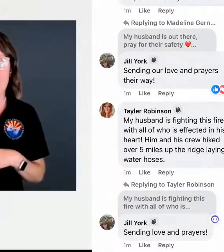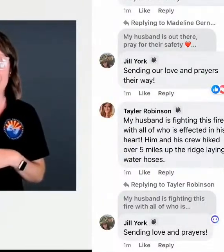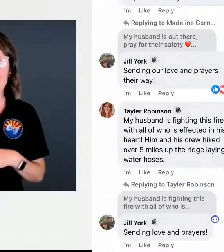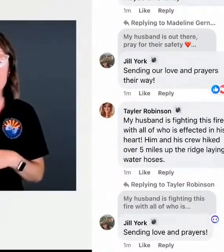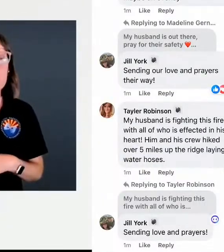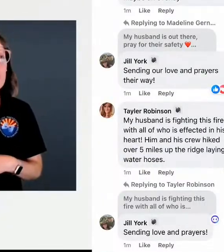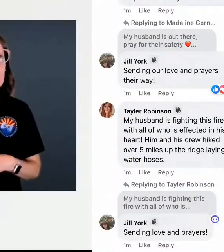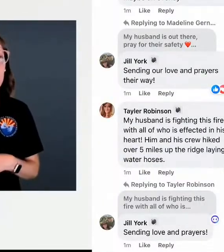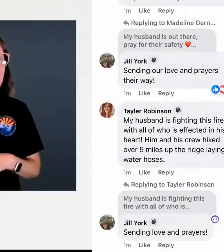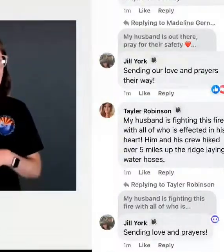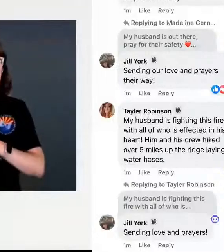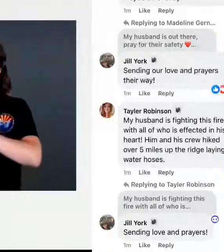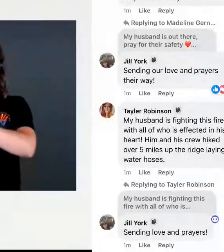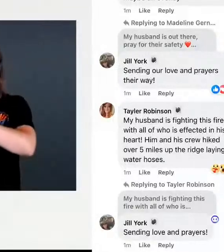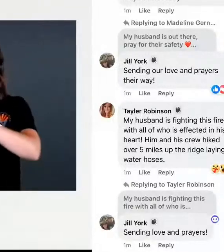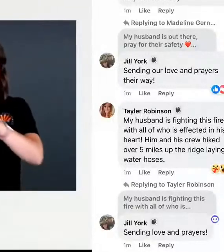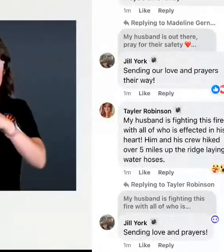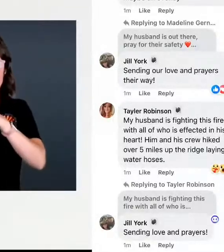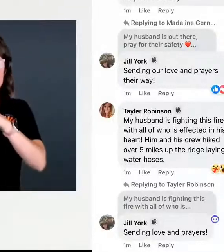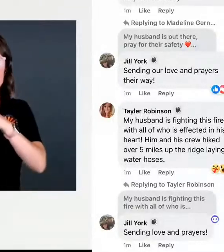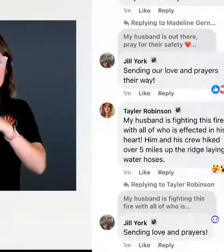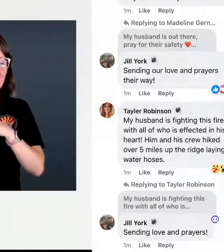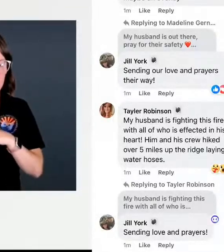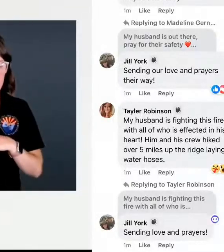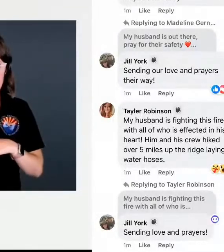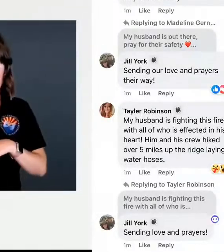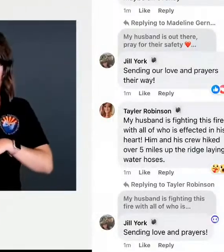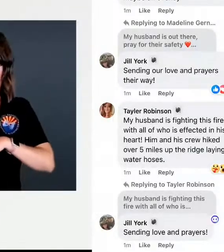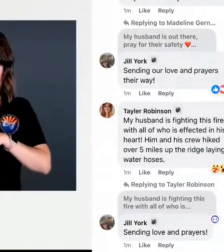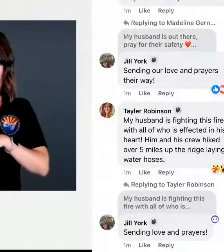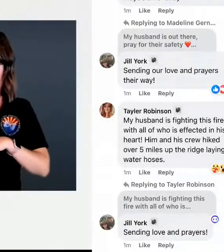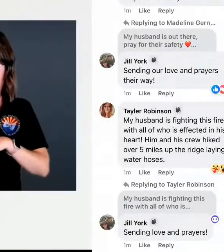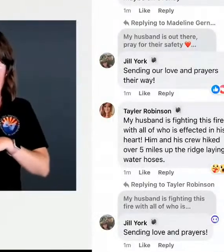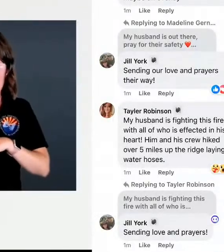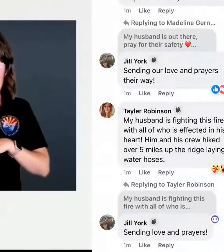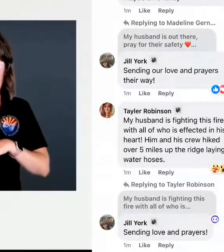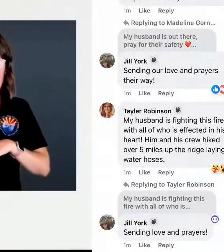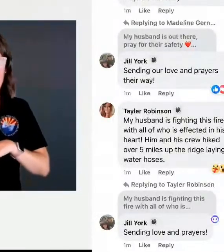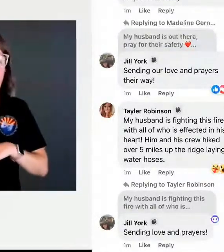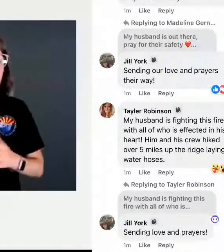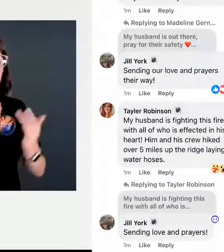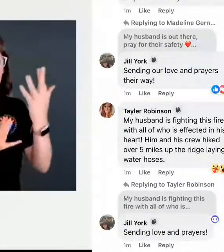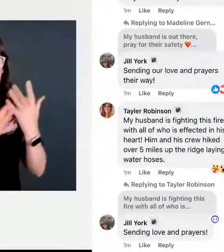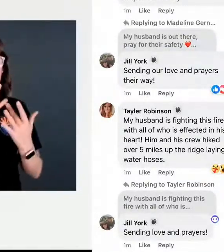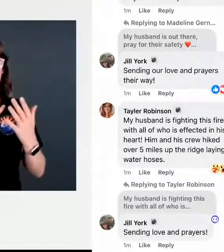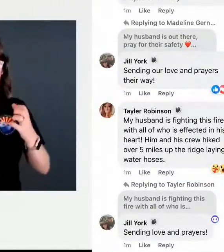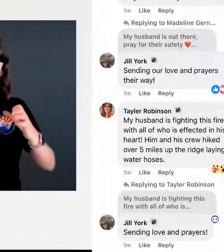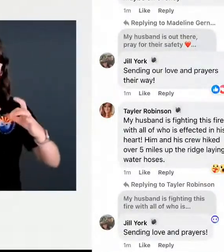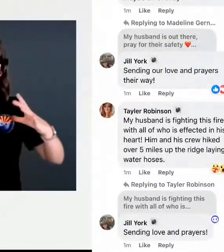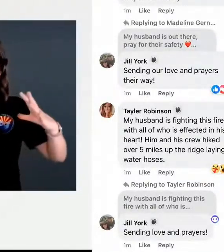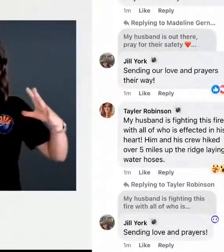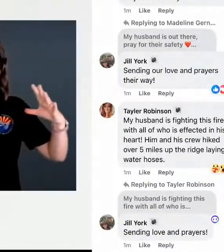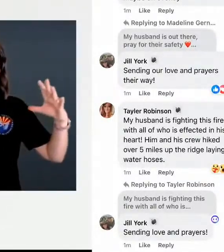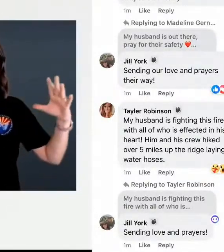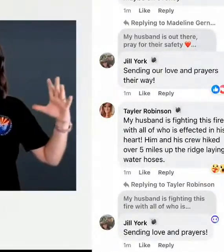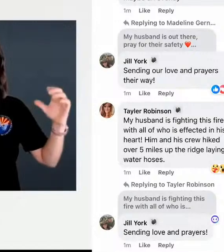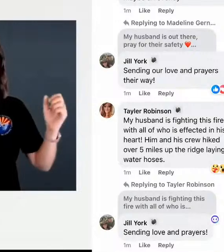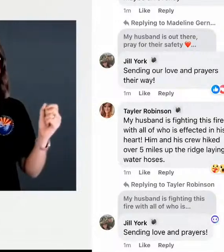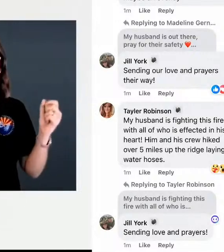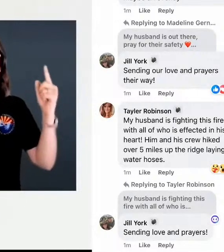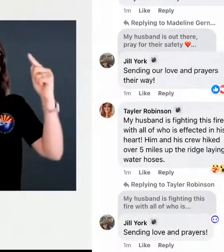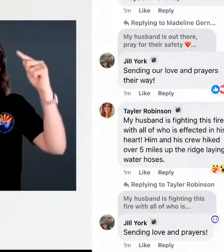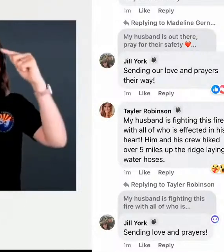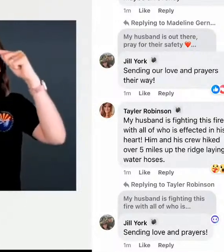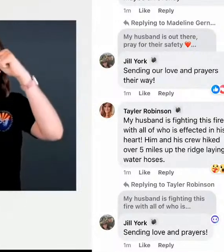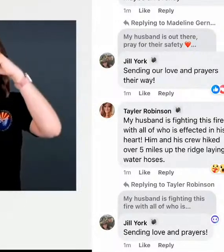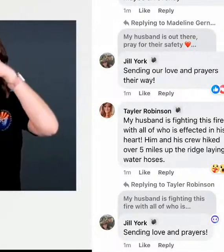really big push a couple days ago, and that pulled a trigger. It hit a trigger point for us, given the long range spotting. It was spotting about a mile